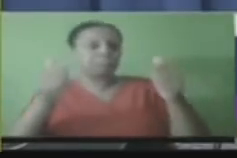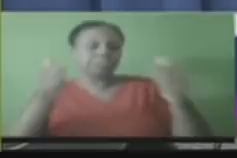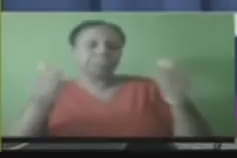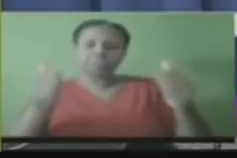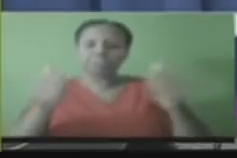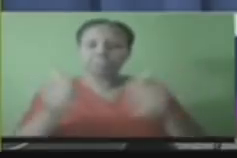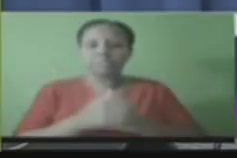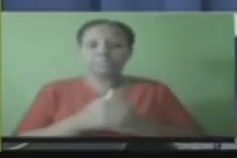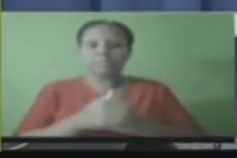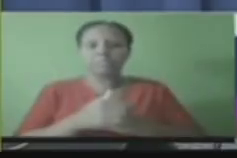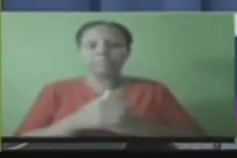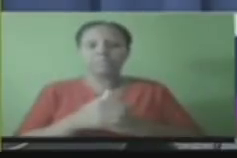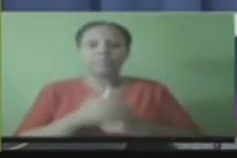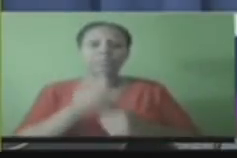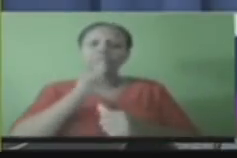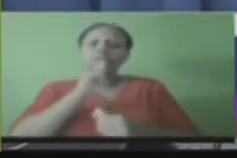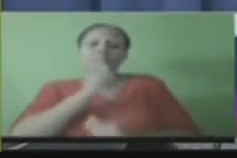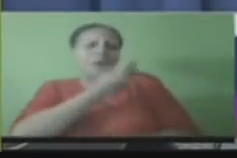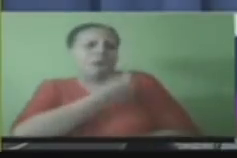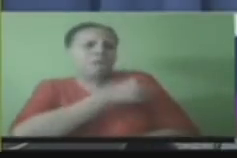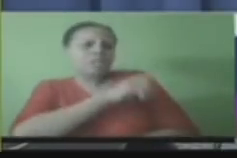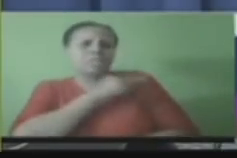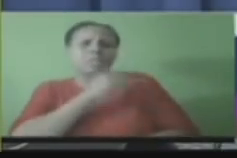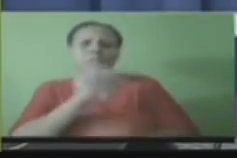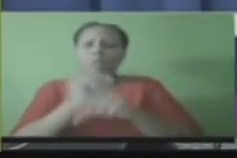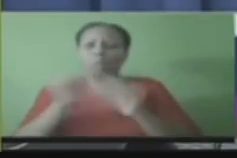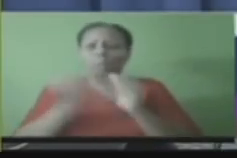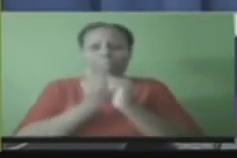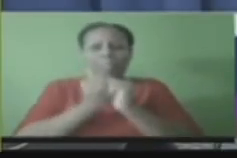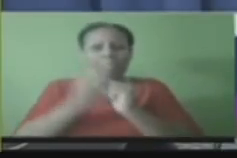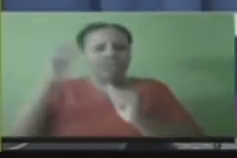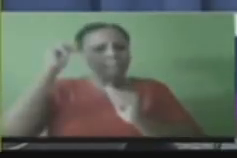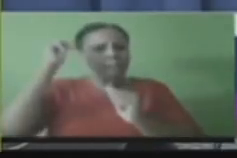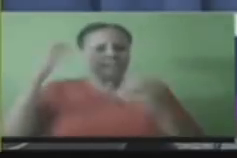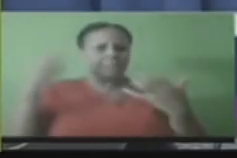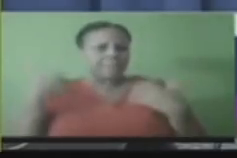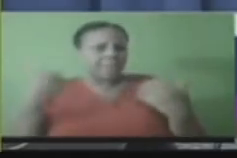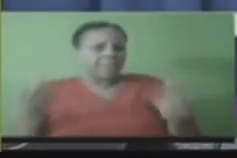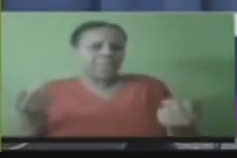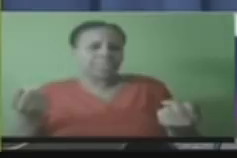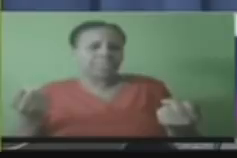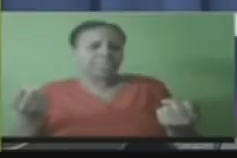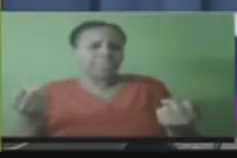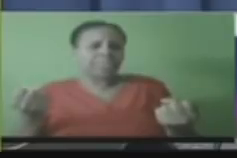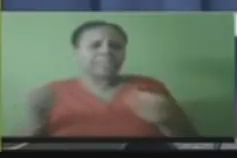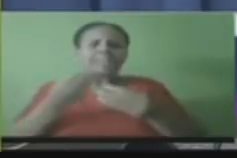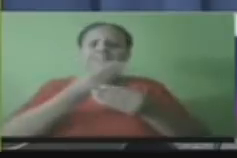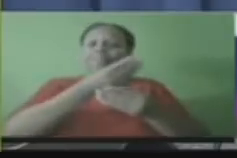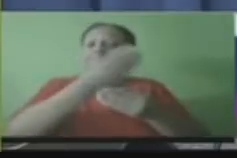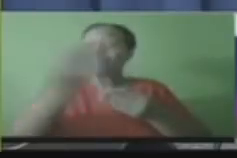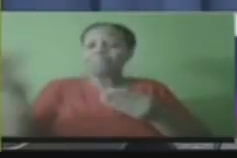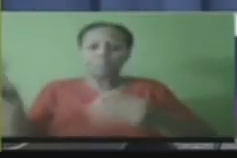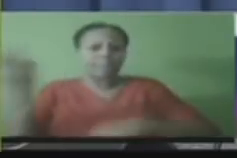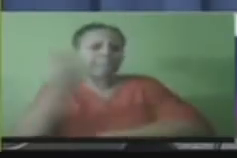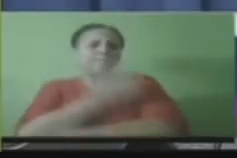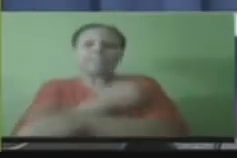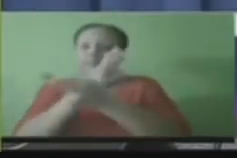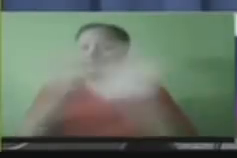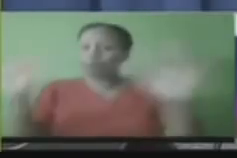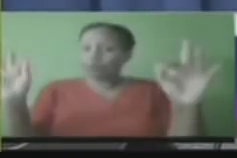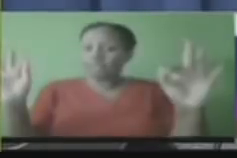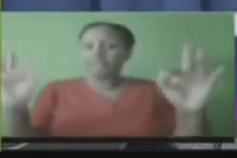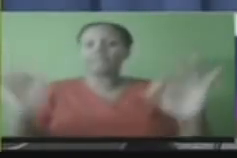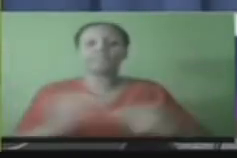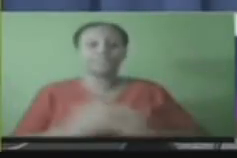of charge. So the takeaway point is this. Between the 6 RHA mass vac